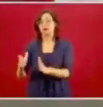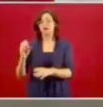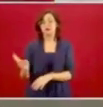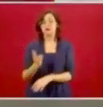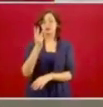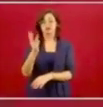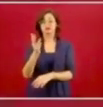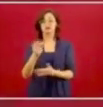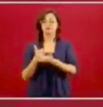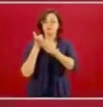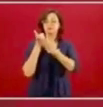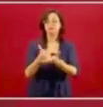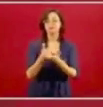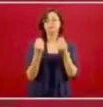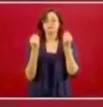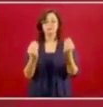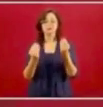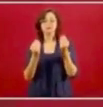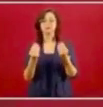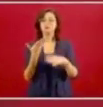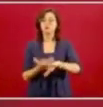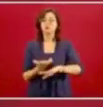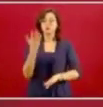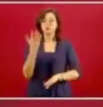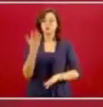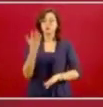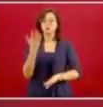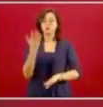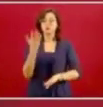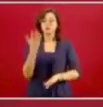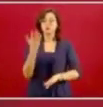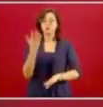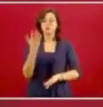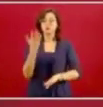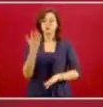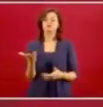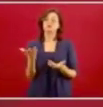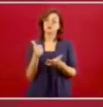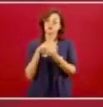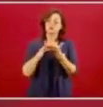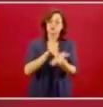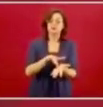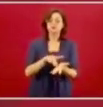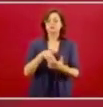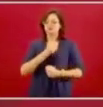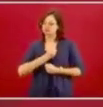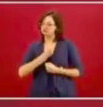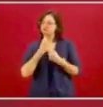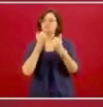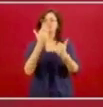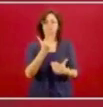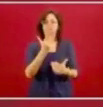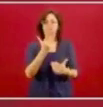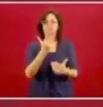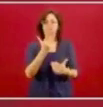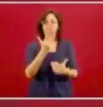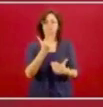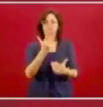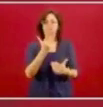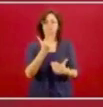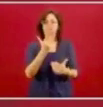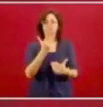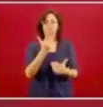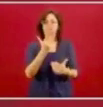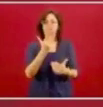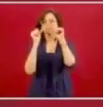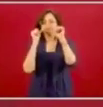be the protagonists in the phase 3. So it is very, very important that you express any concern